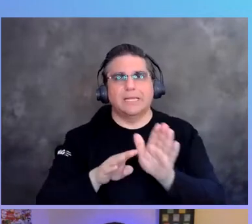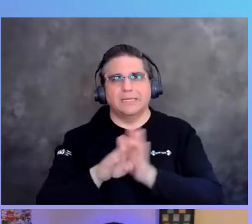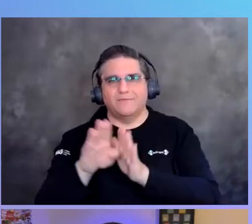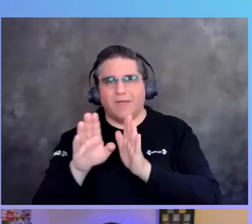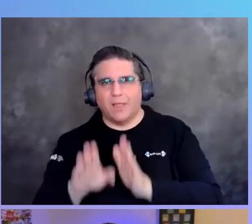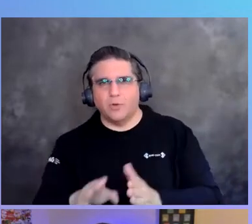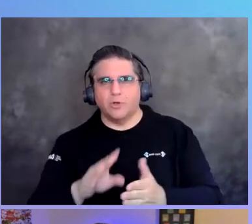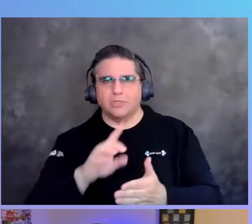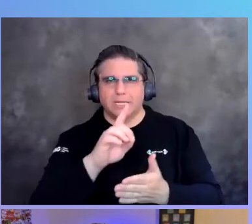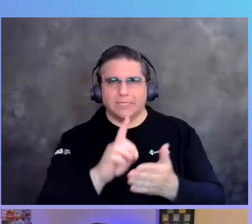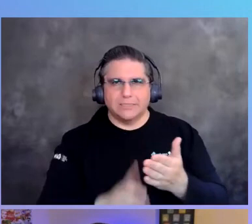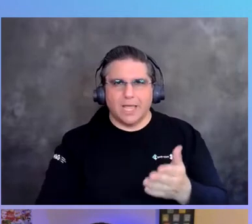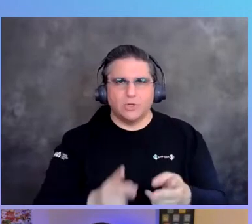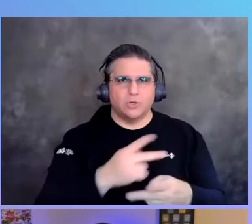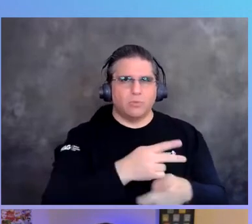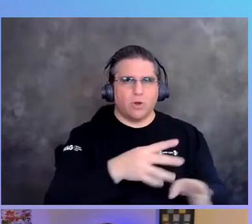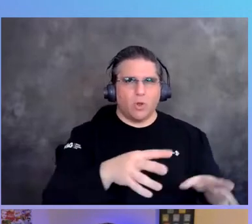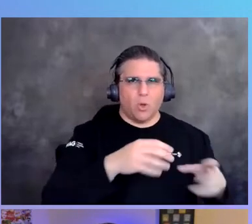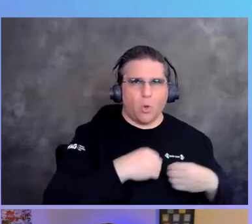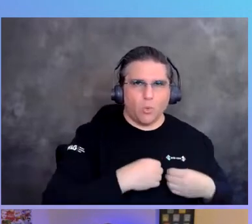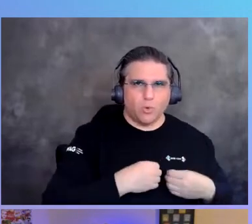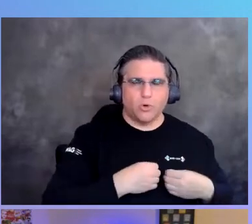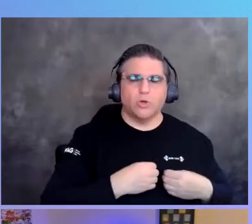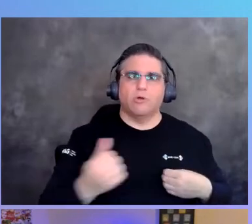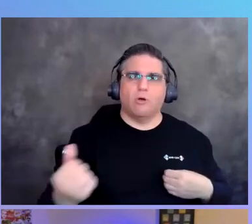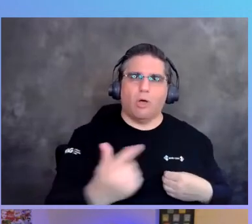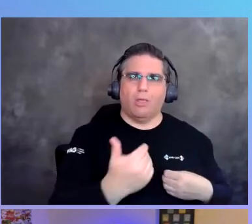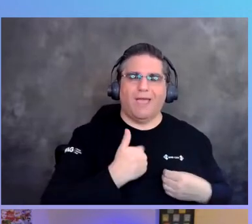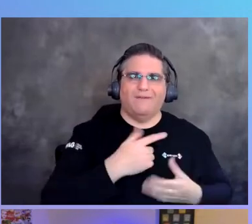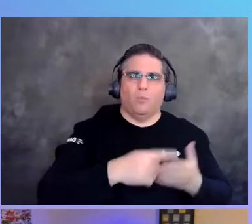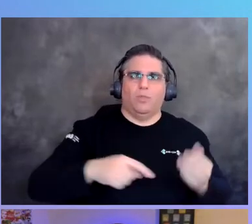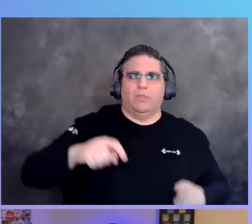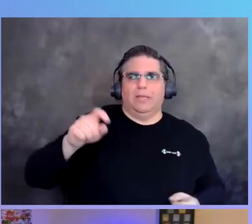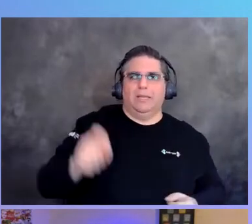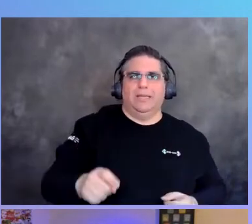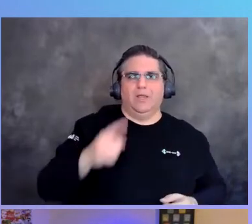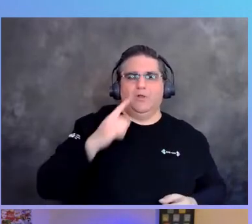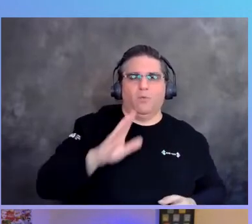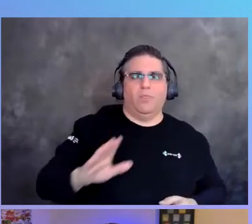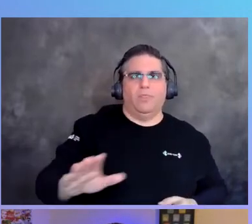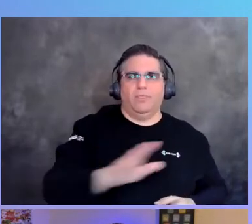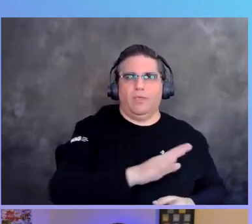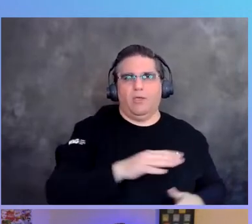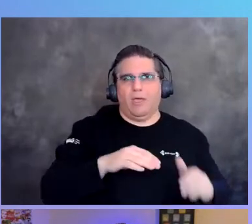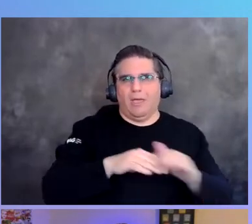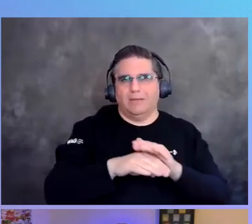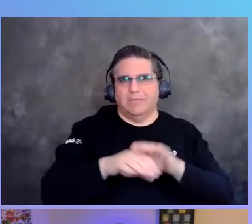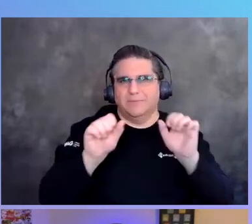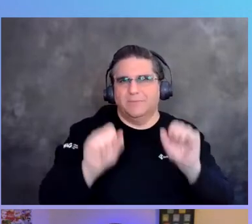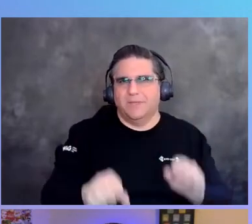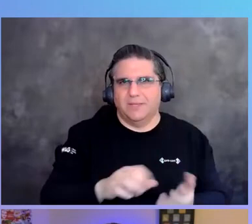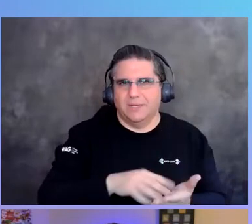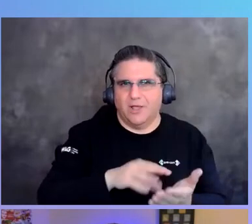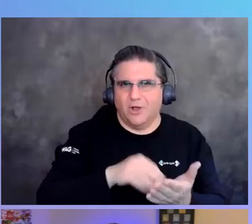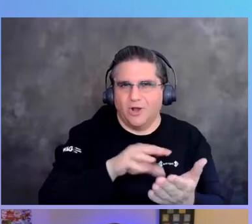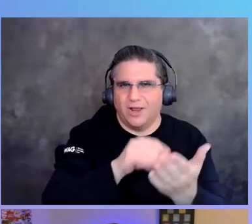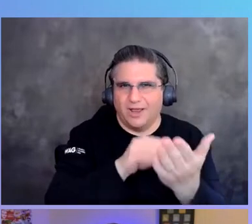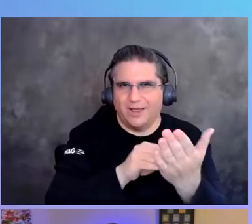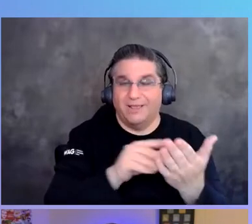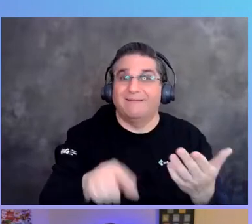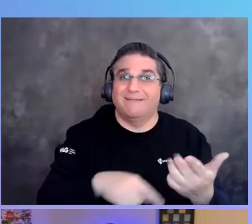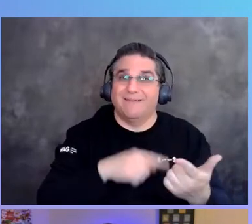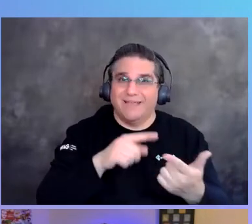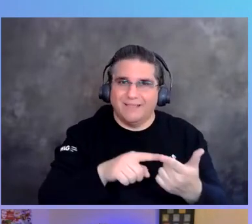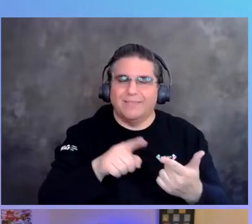owners are met exactly where they are in their accessibility journey, and we can provide those tailored experiences for their